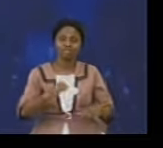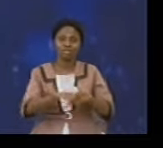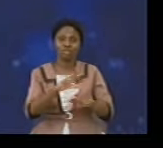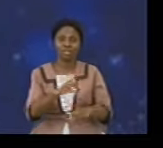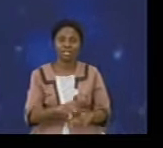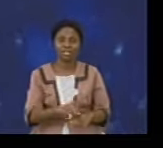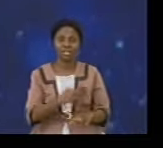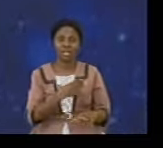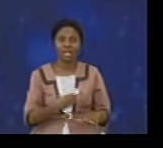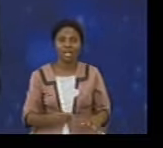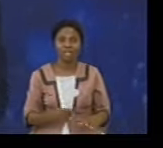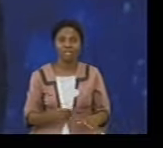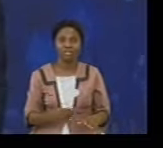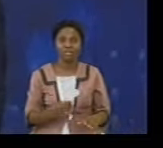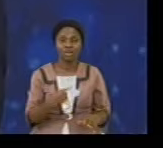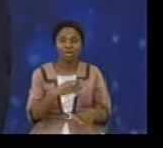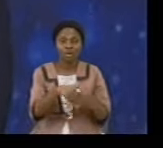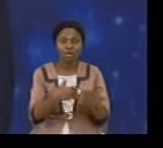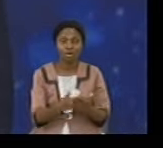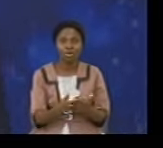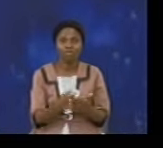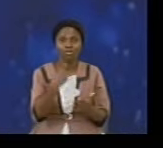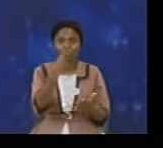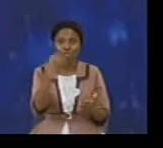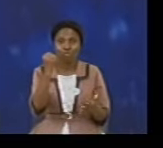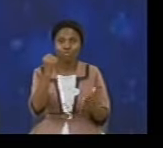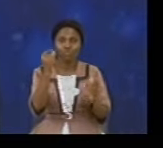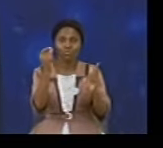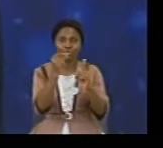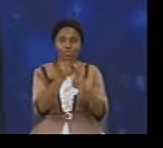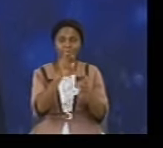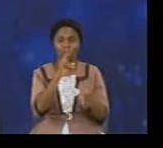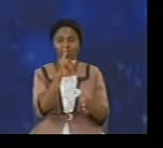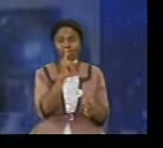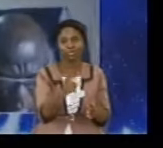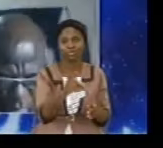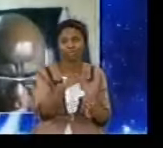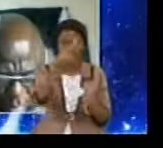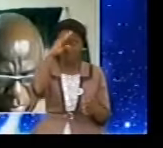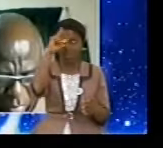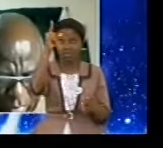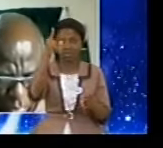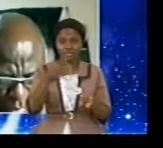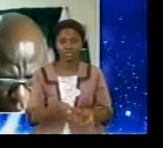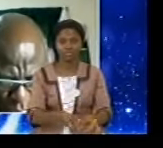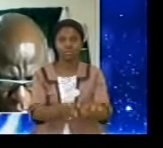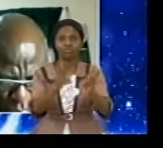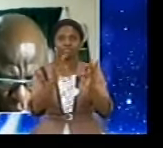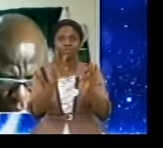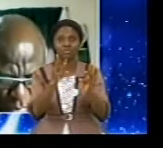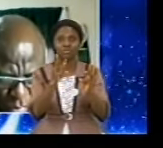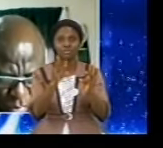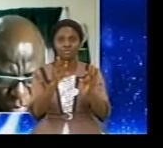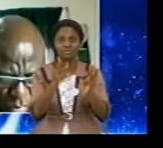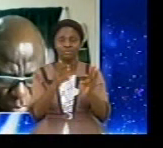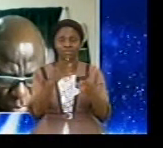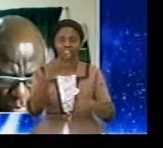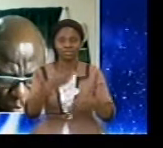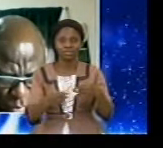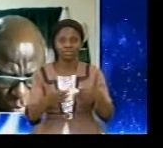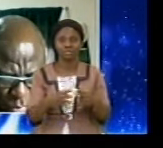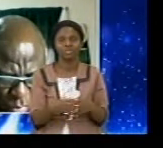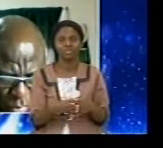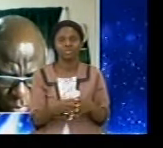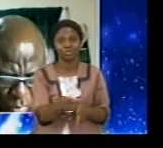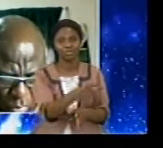words are truth and his ways judgment, And those that walk